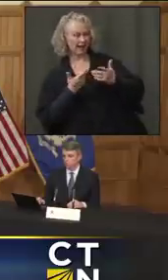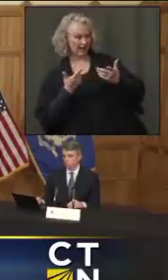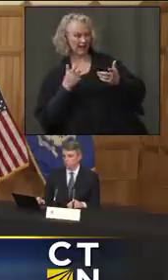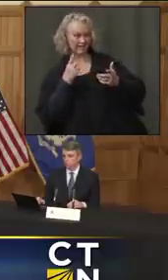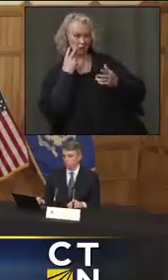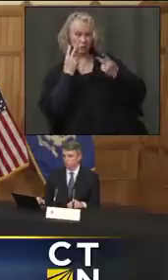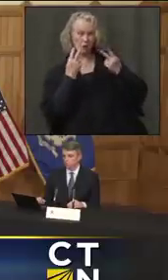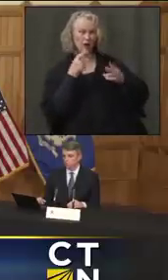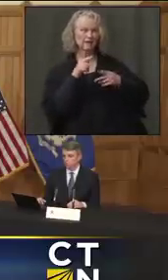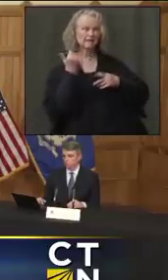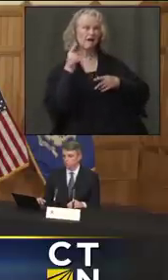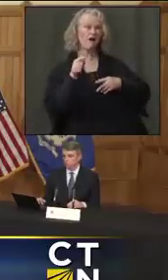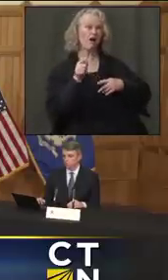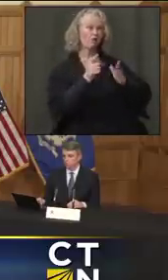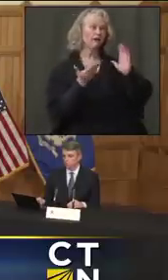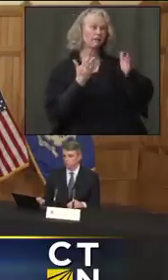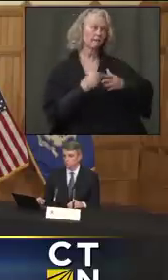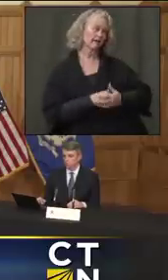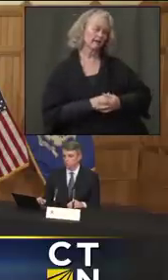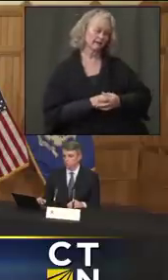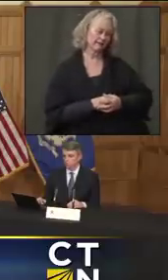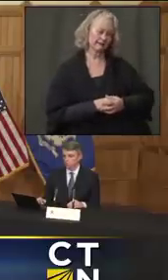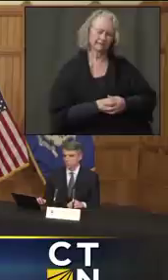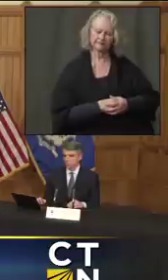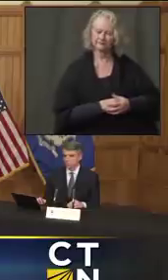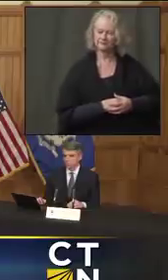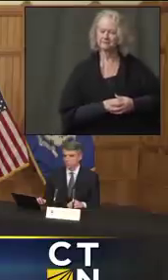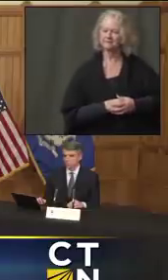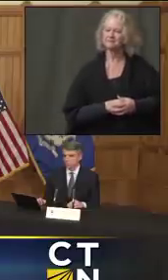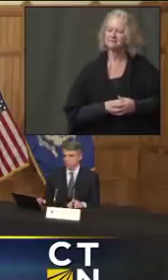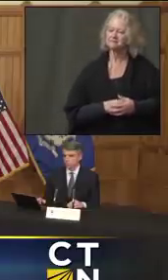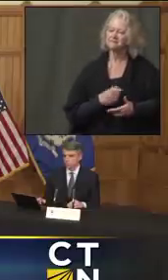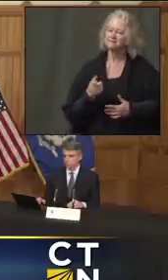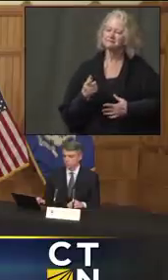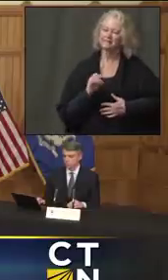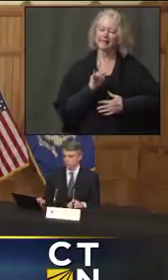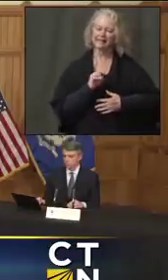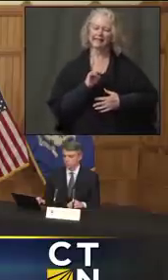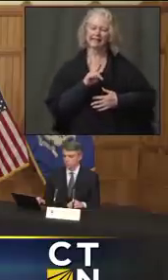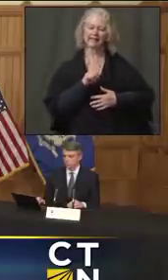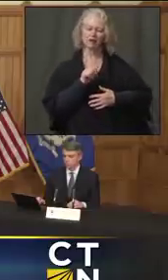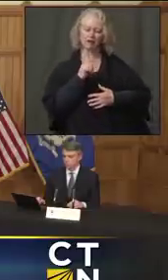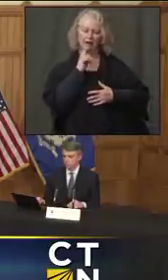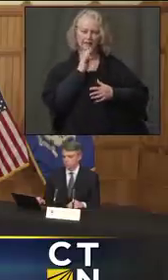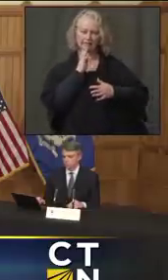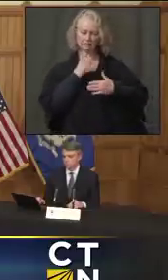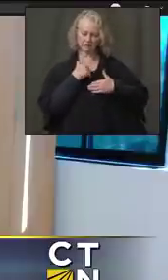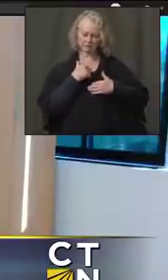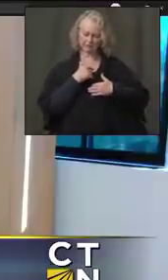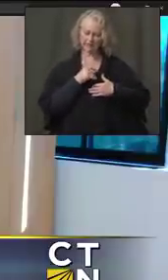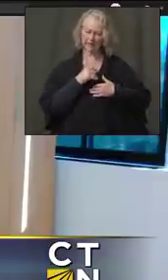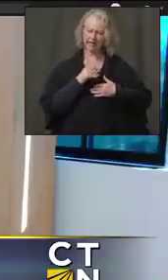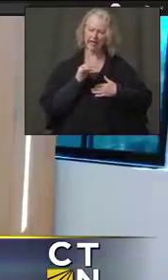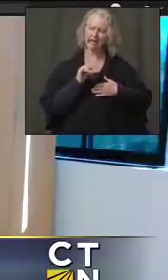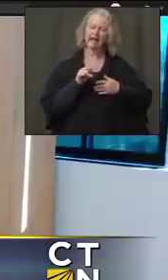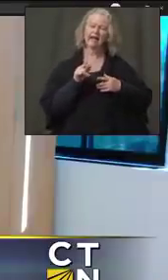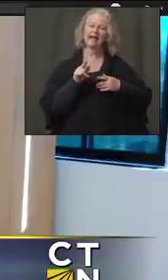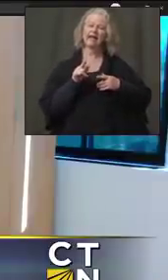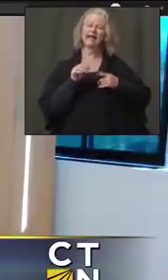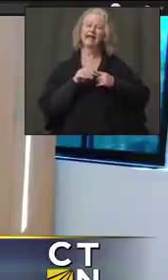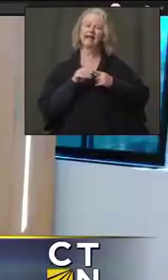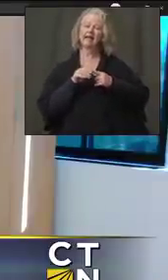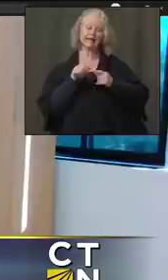states like Georgia? So maybe I can take this. Take that, would you? I think in the suburban